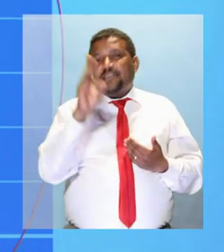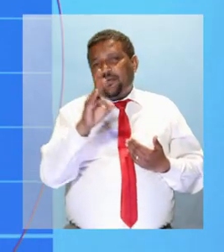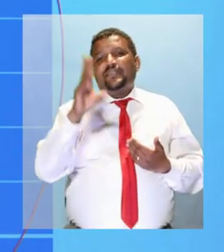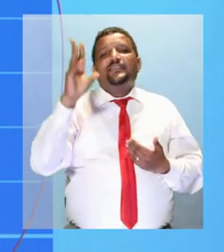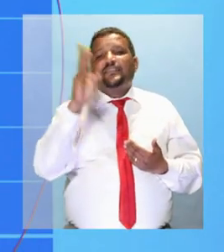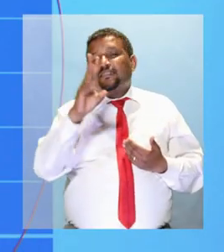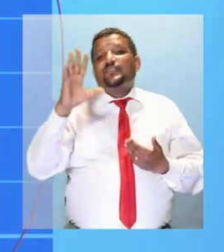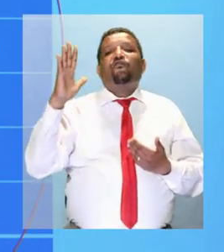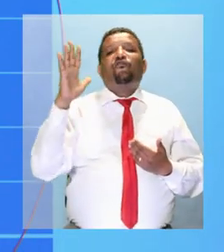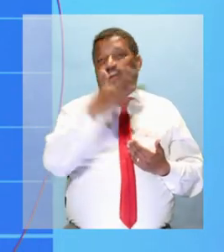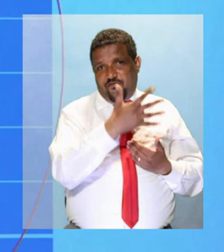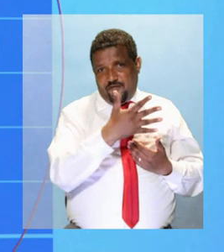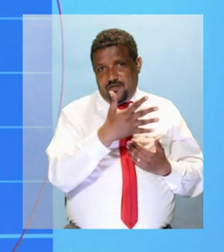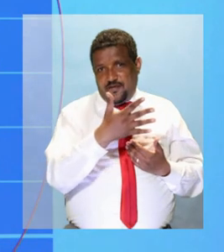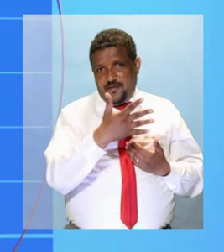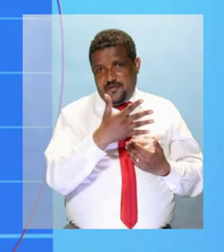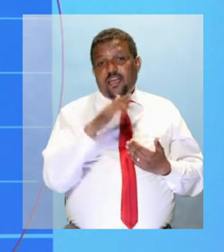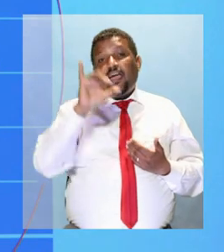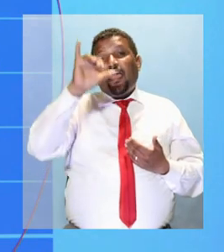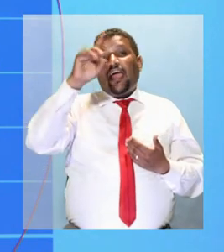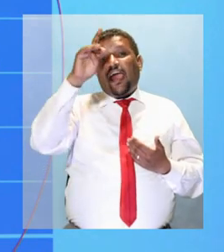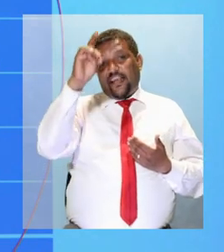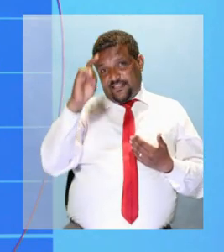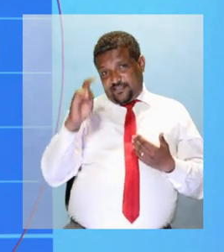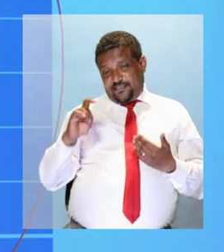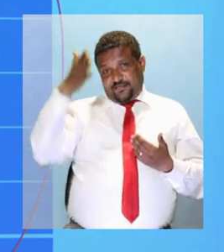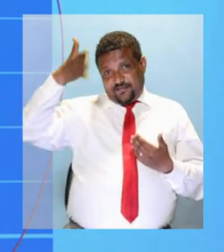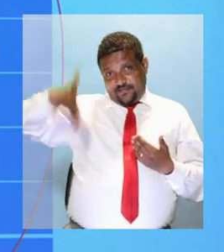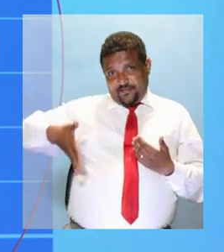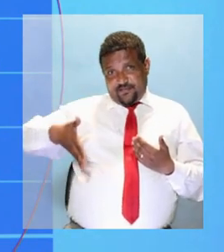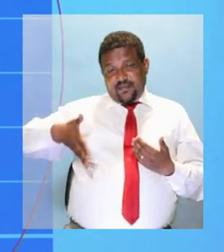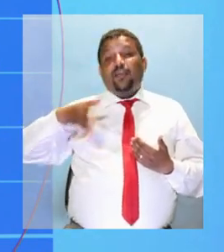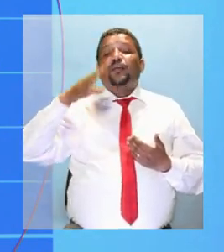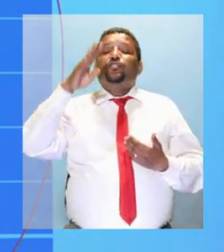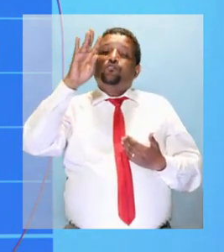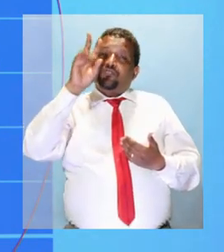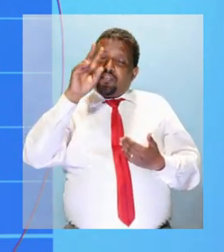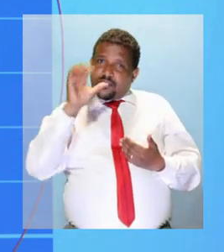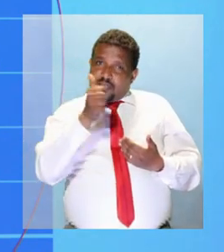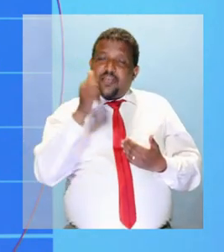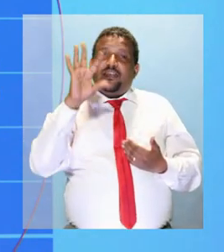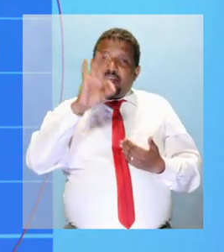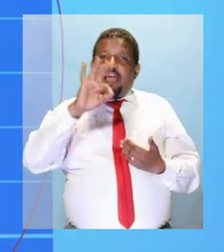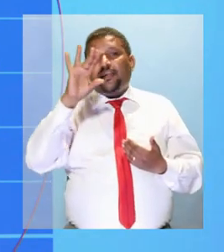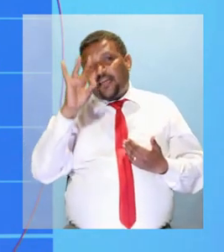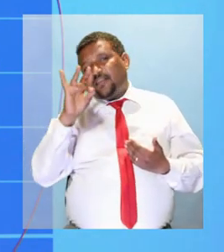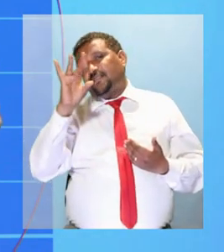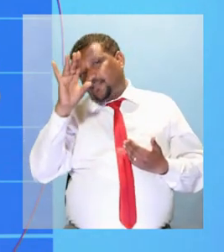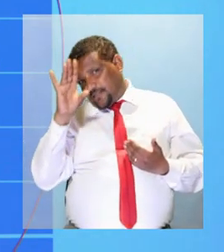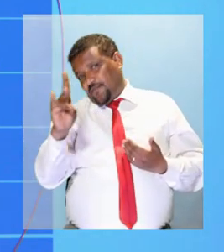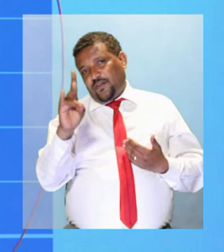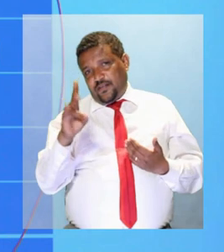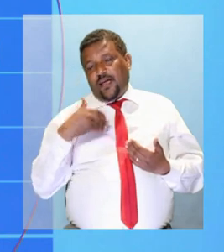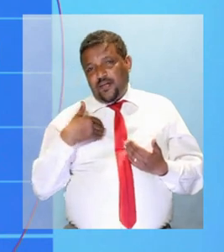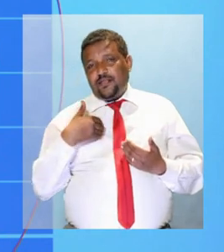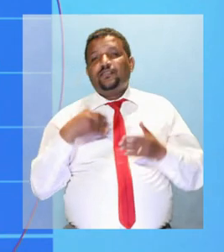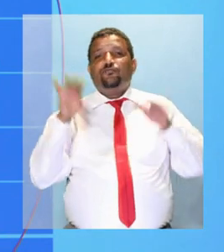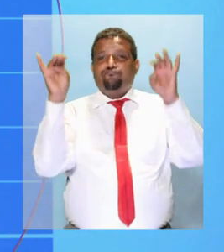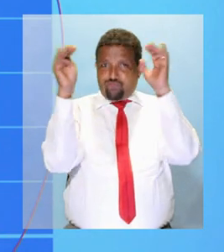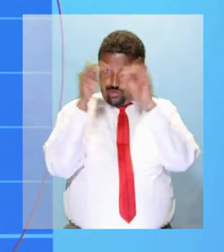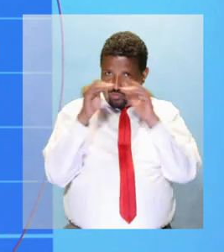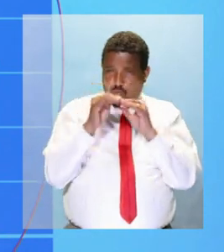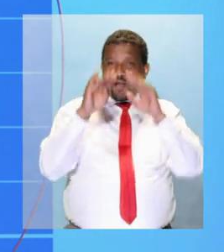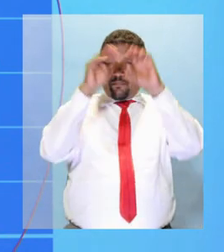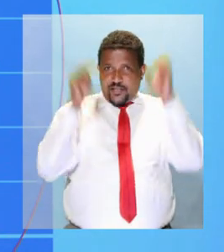X side, and we have 10, 9, 8, 7. Here she gets equal marginality in terms of price. We